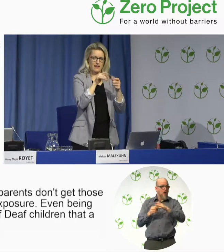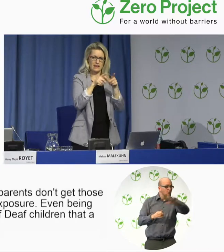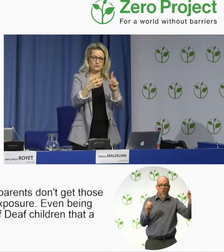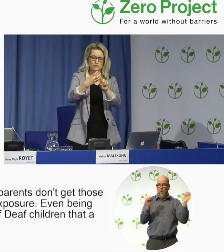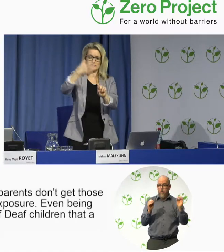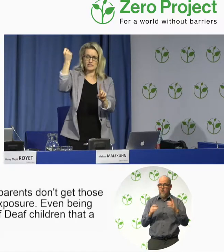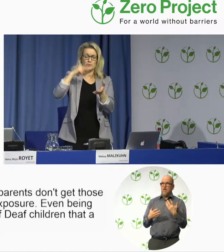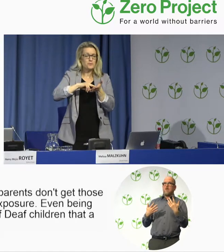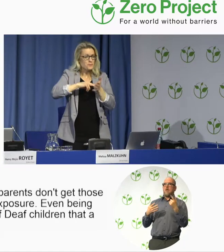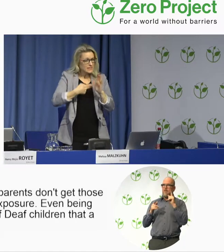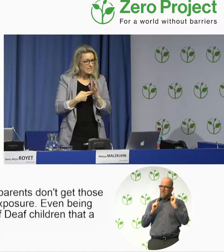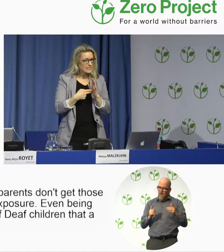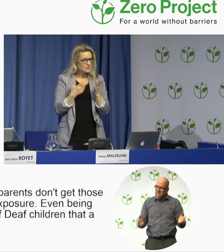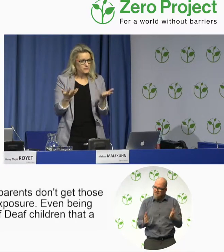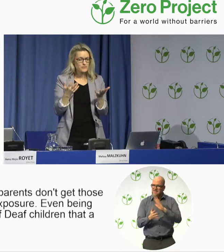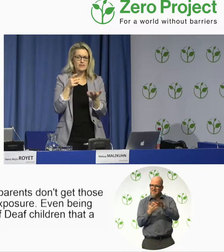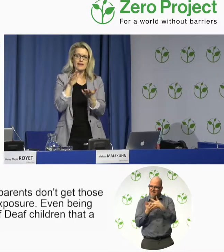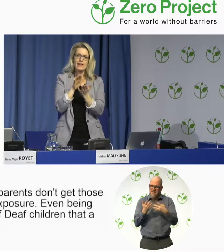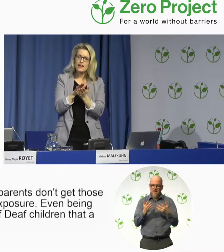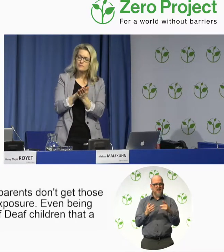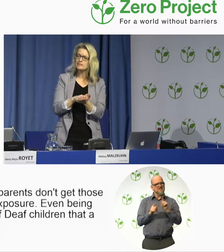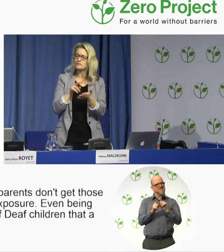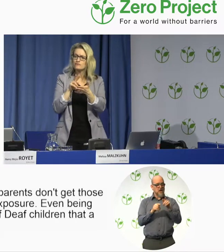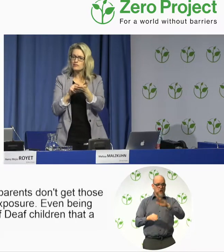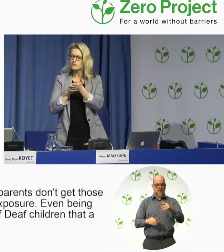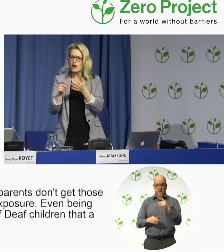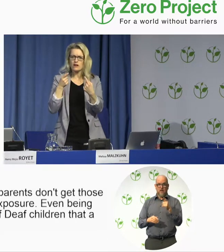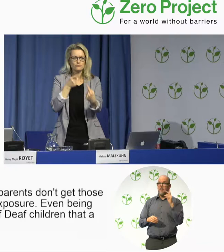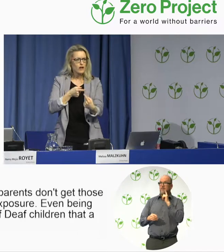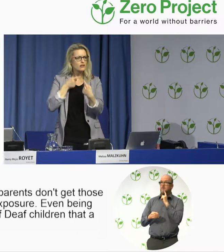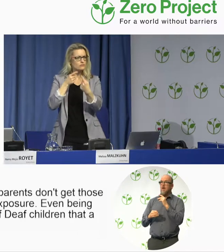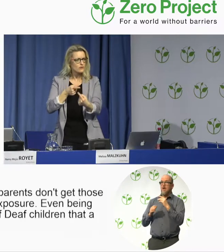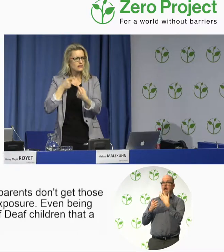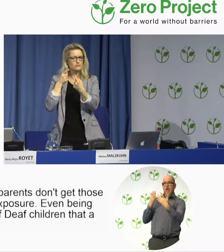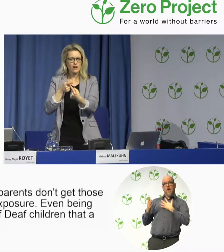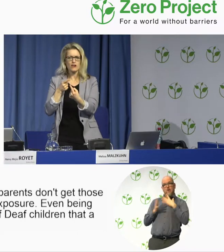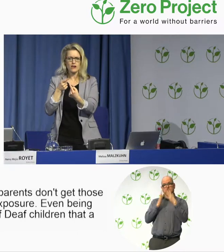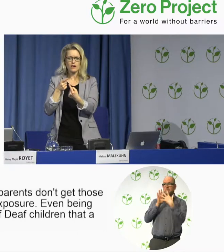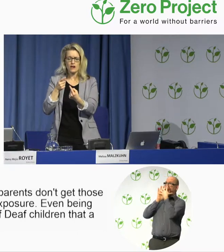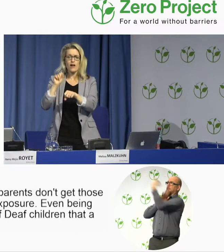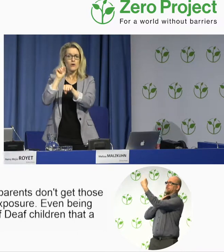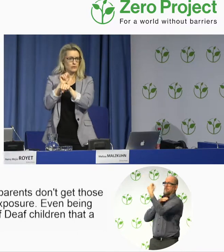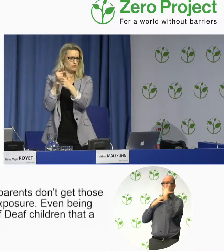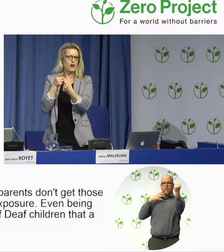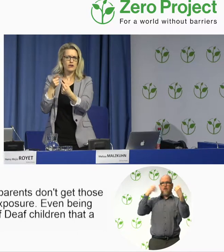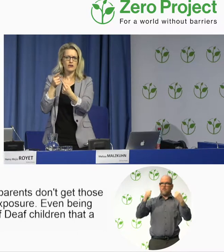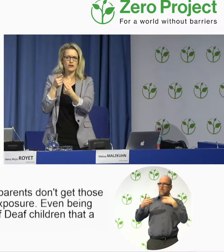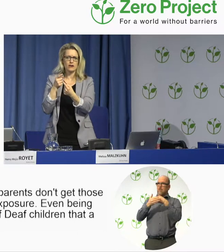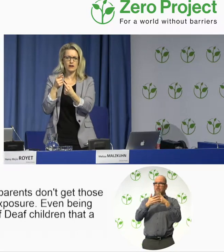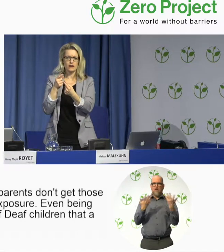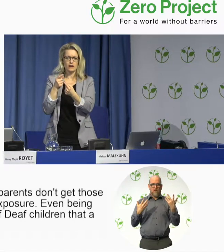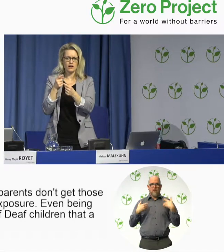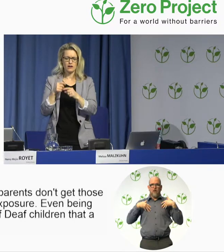you can see the consequences of not having a strong foundation in a sign language. This means that you're depriving a child of language and